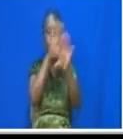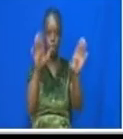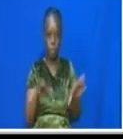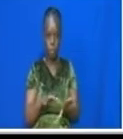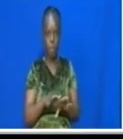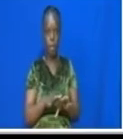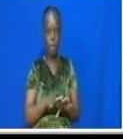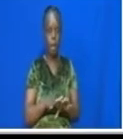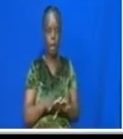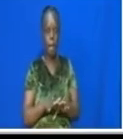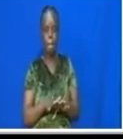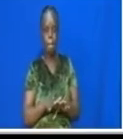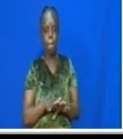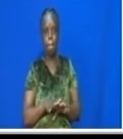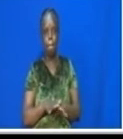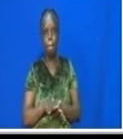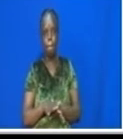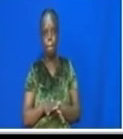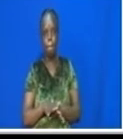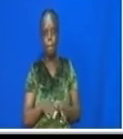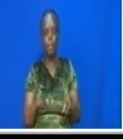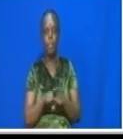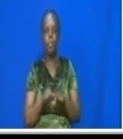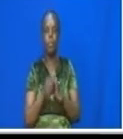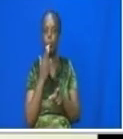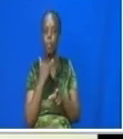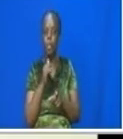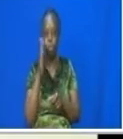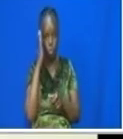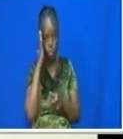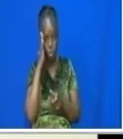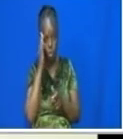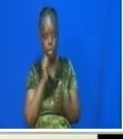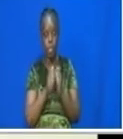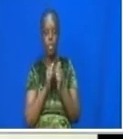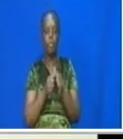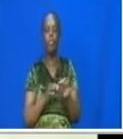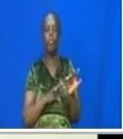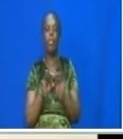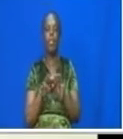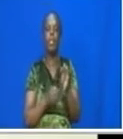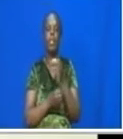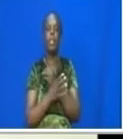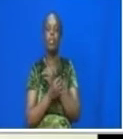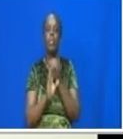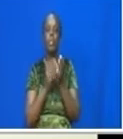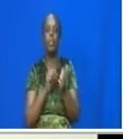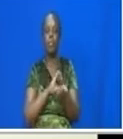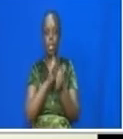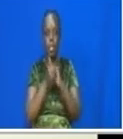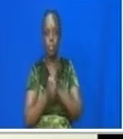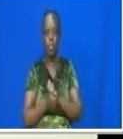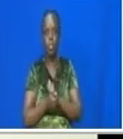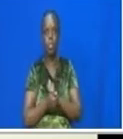adapt to a certain environment. And then it also wants to know whether you can